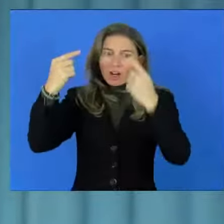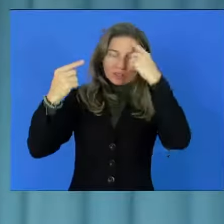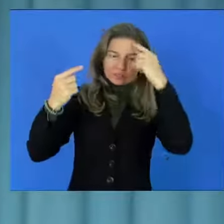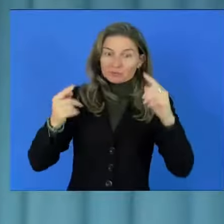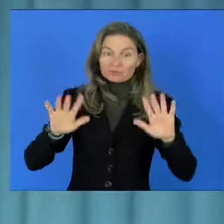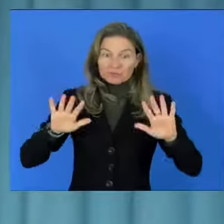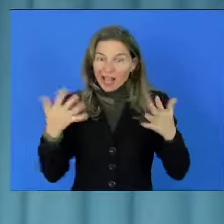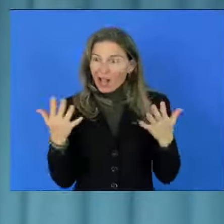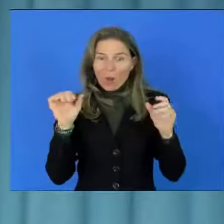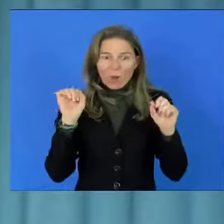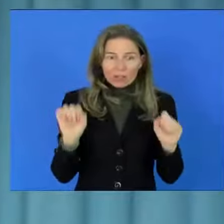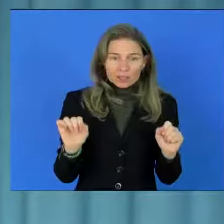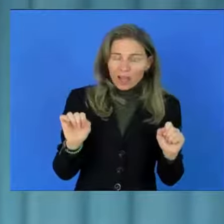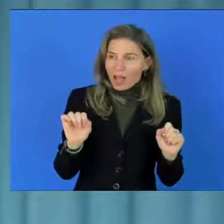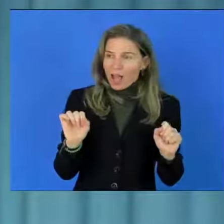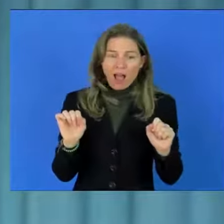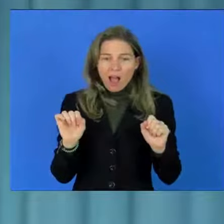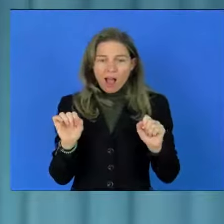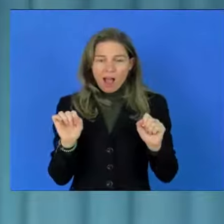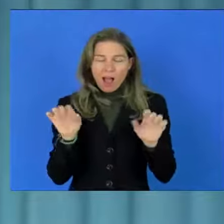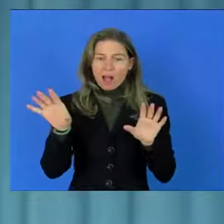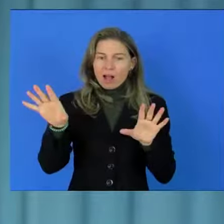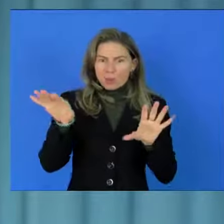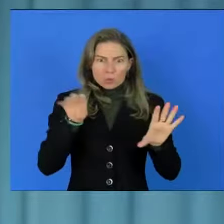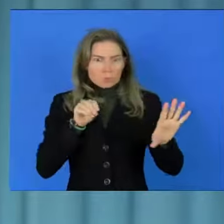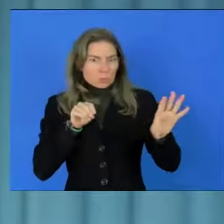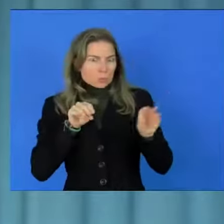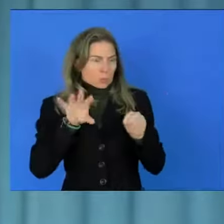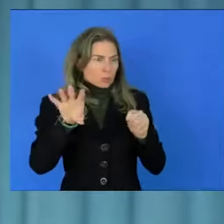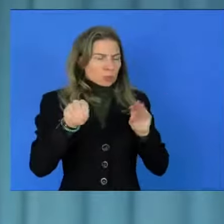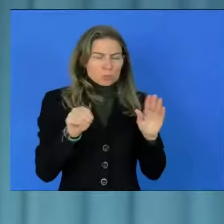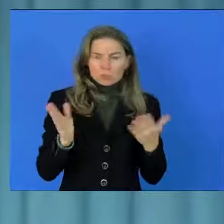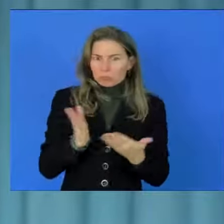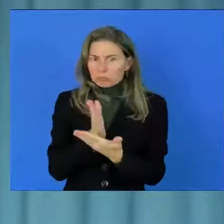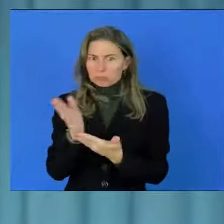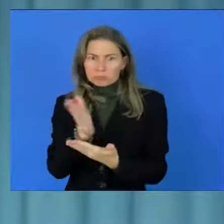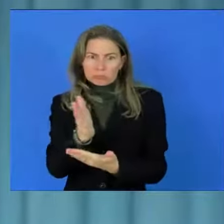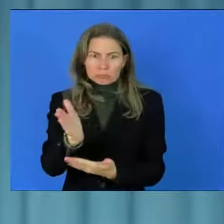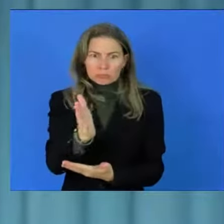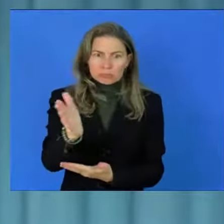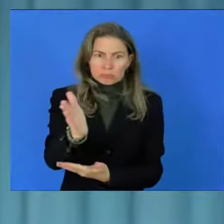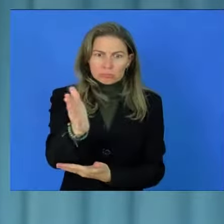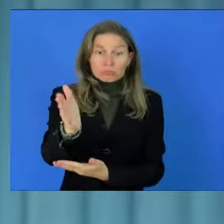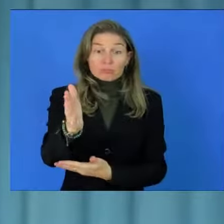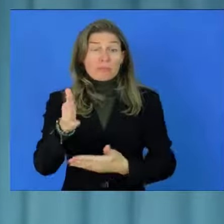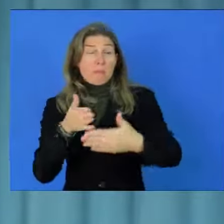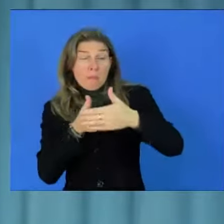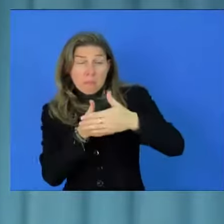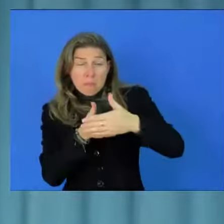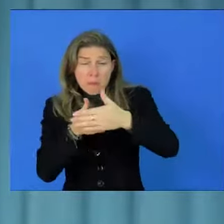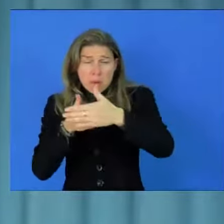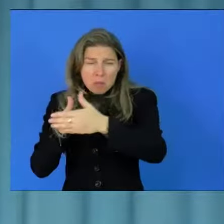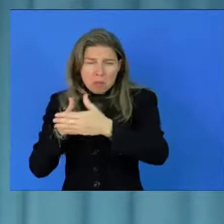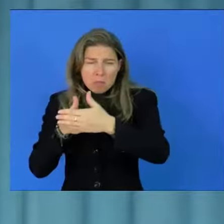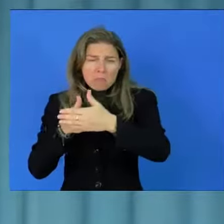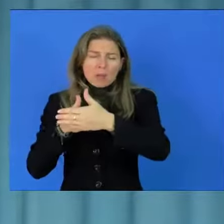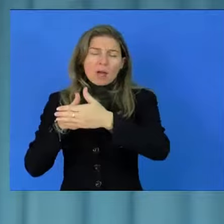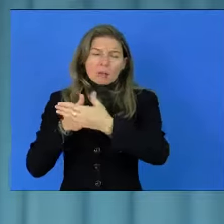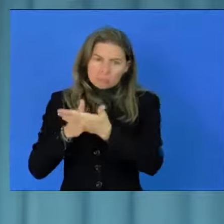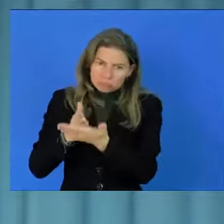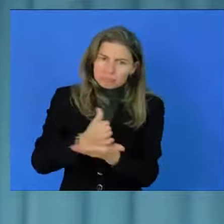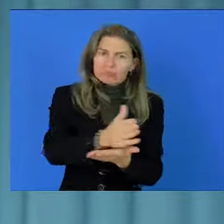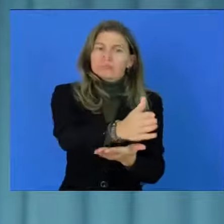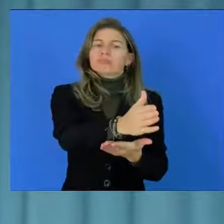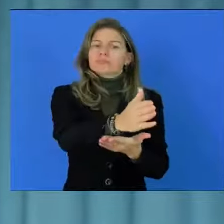fewer barriers and change the world. That's what we're here for. So I will do this session. We have 4